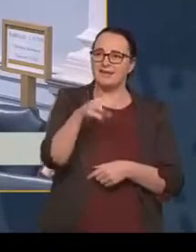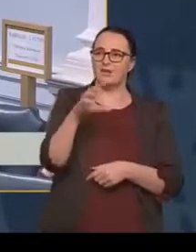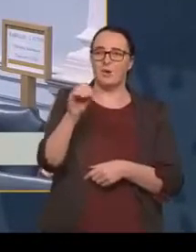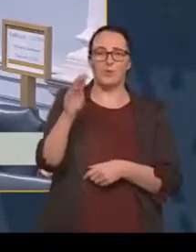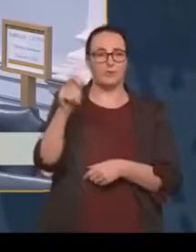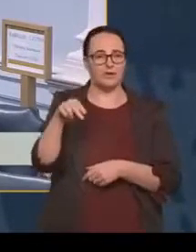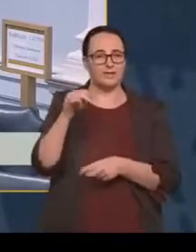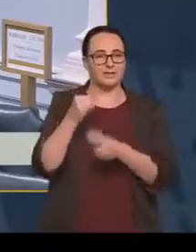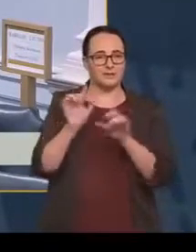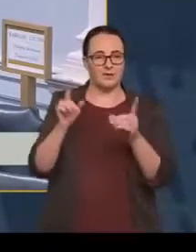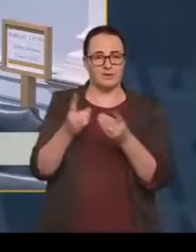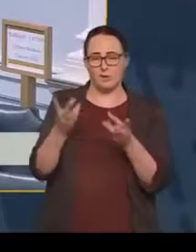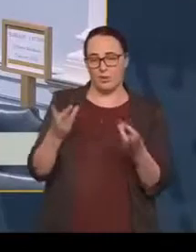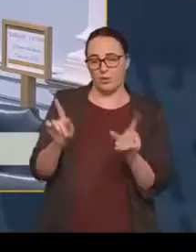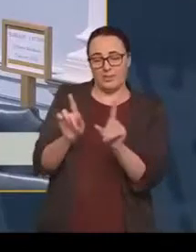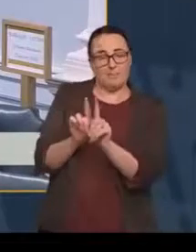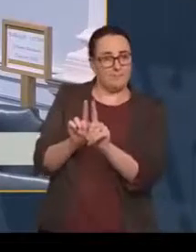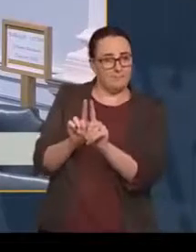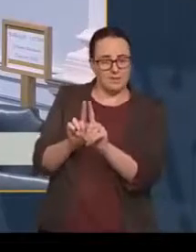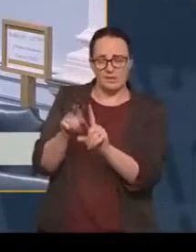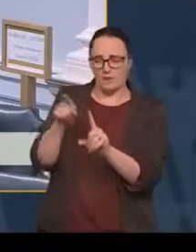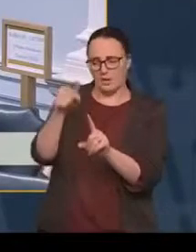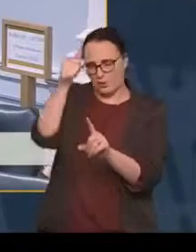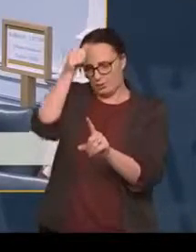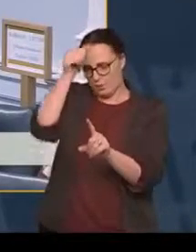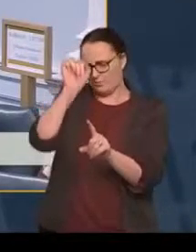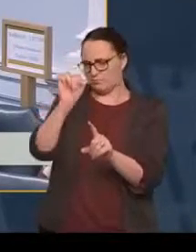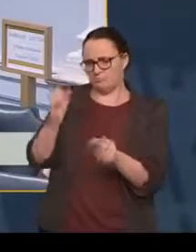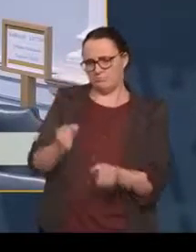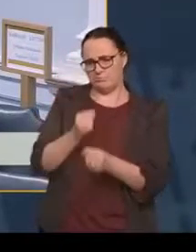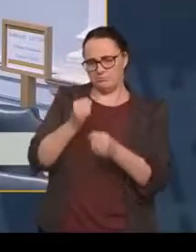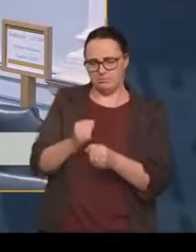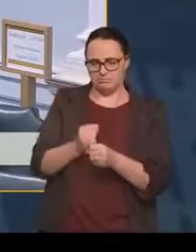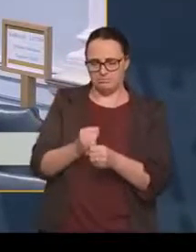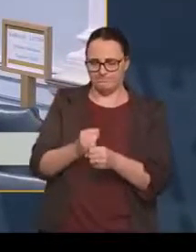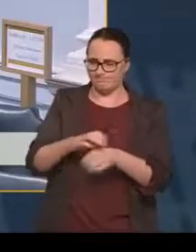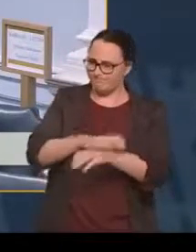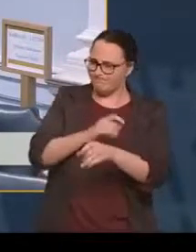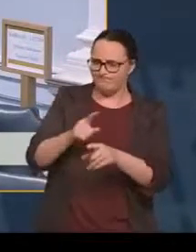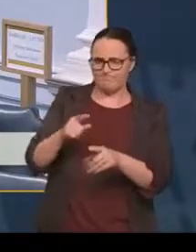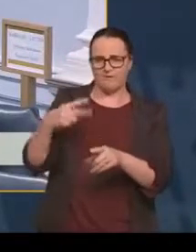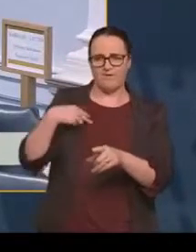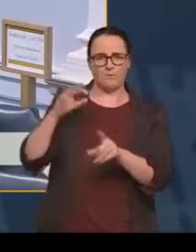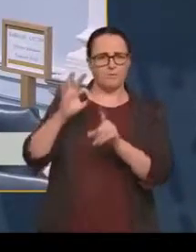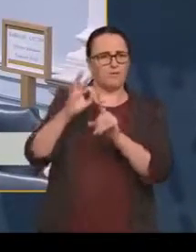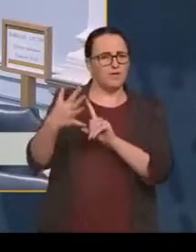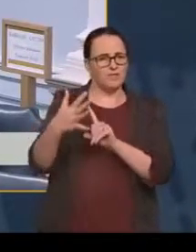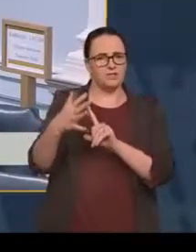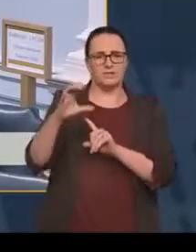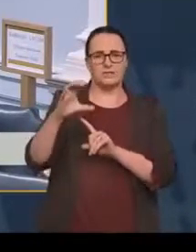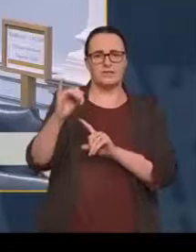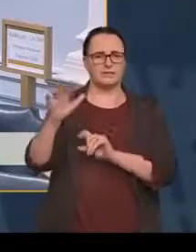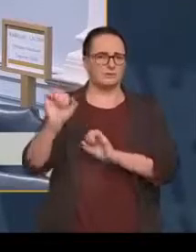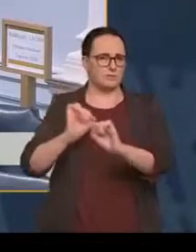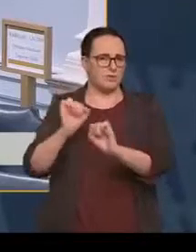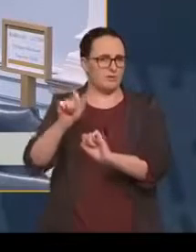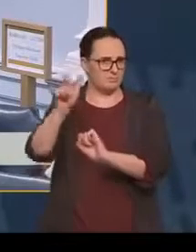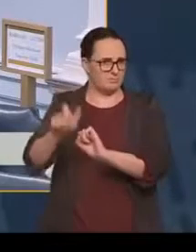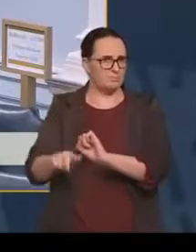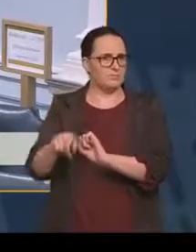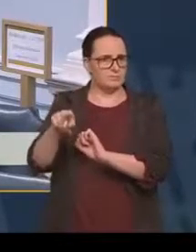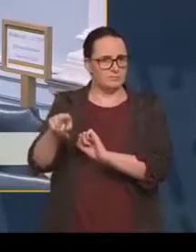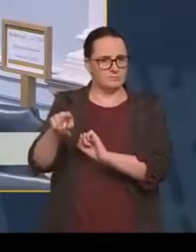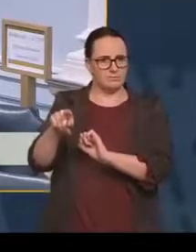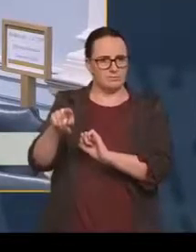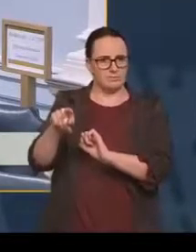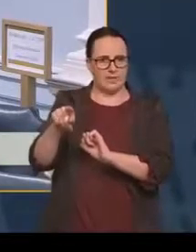Éireann O'Brien in the department. He's somebody I work with myself. He is a committed and extremely professional civil servant, and